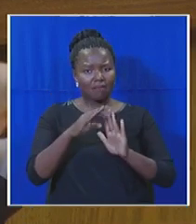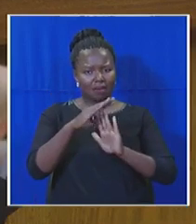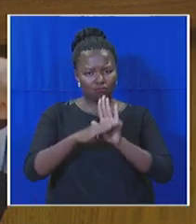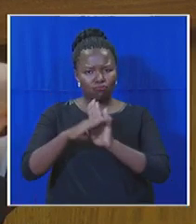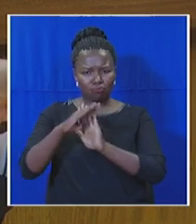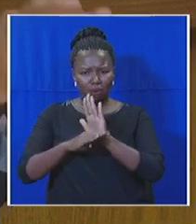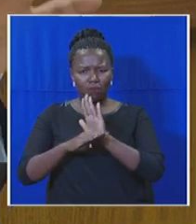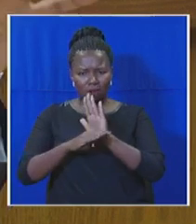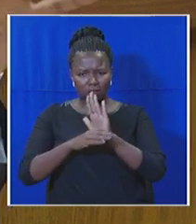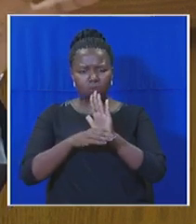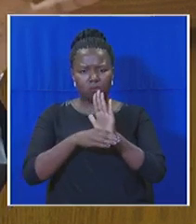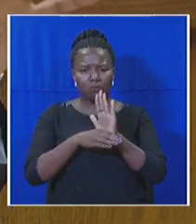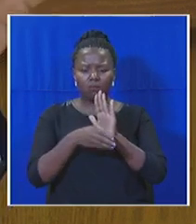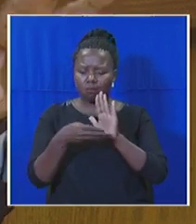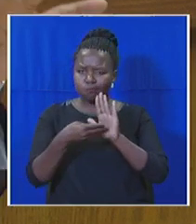that are